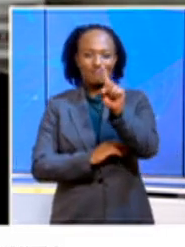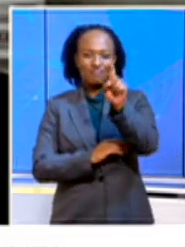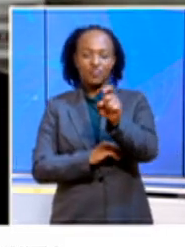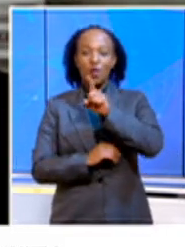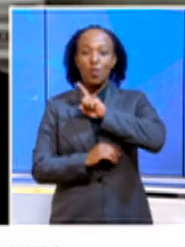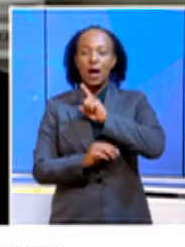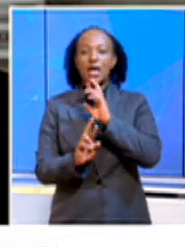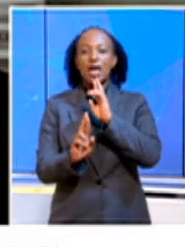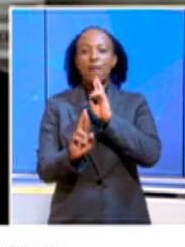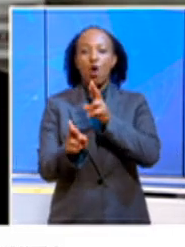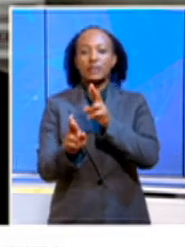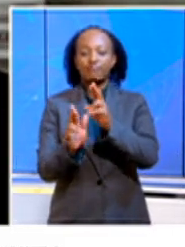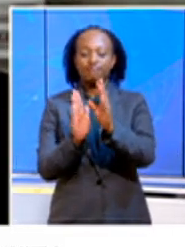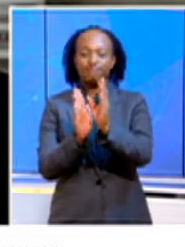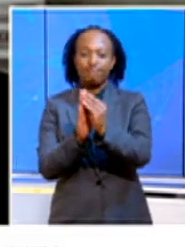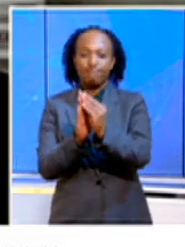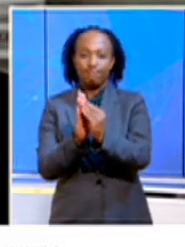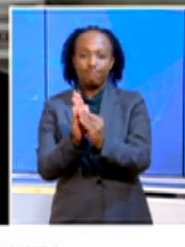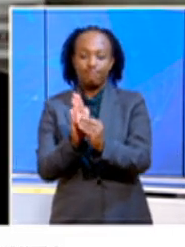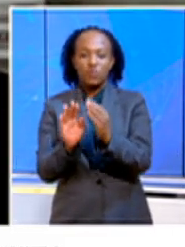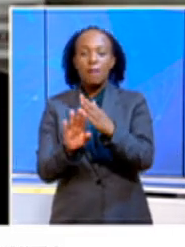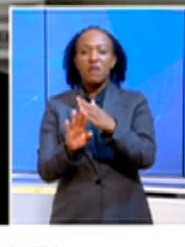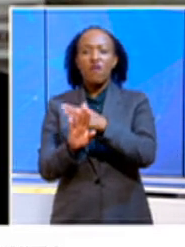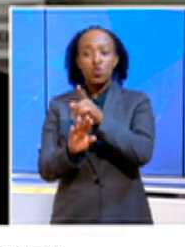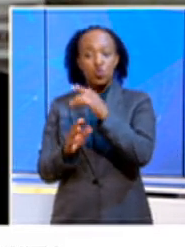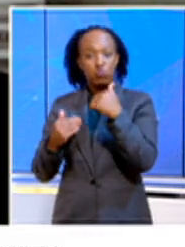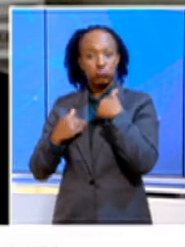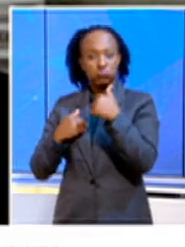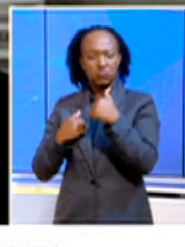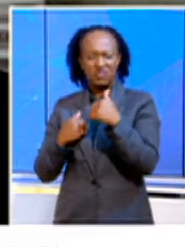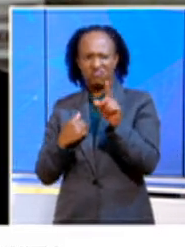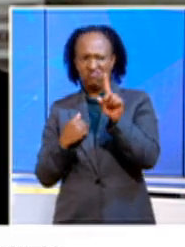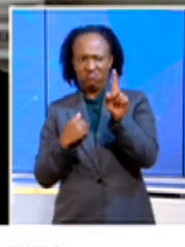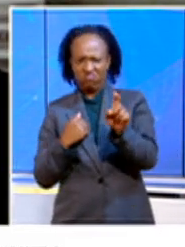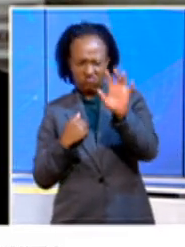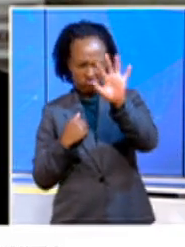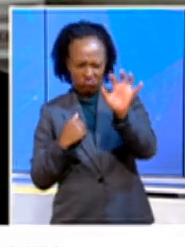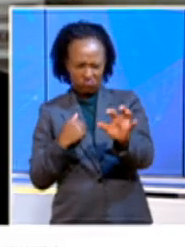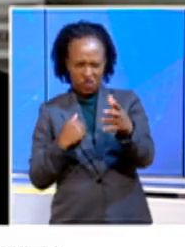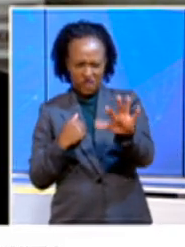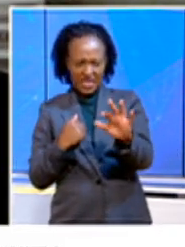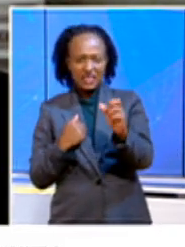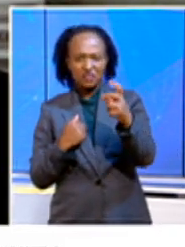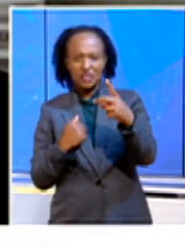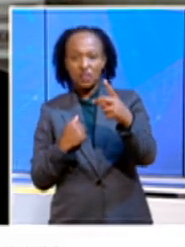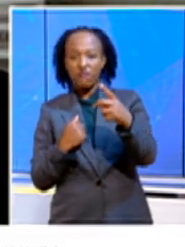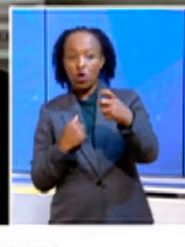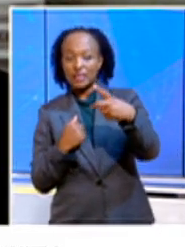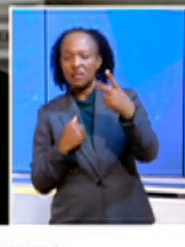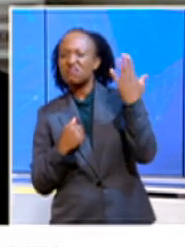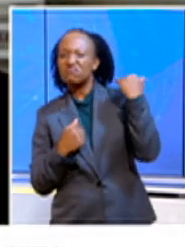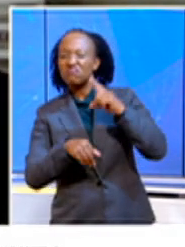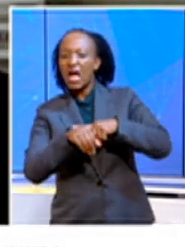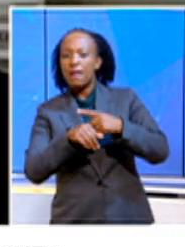whole reporting strategy. And that was something I know you questioned right at the beginning. It got a little bit better in the second wave, but there's still big concerns